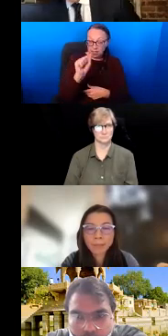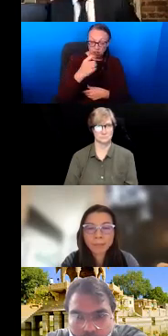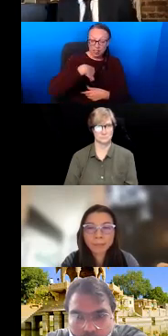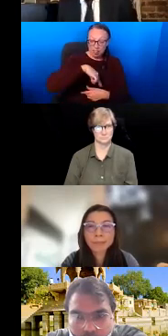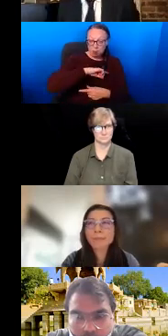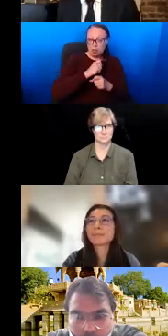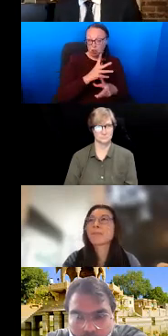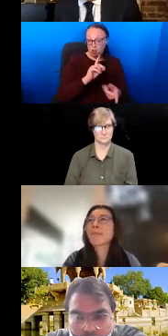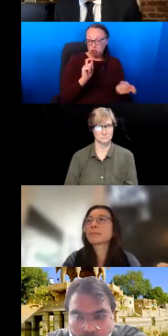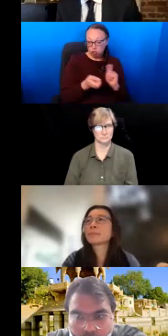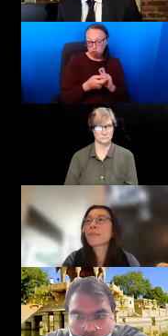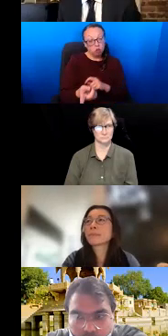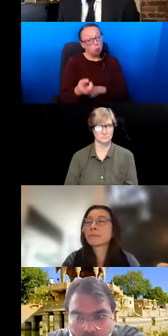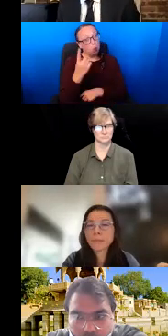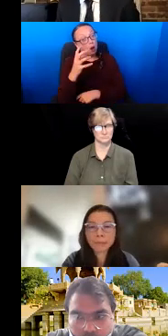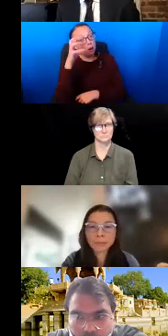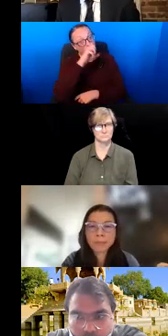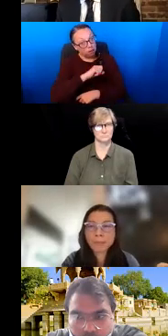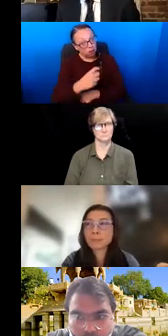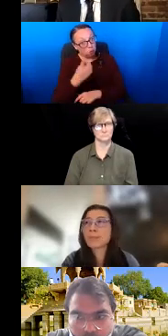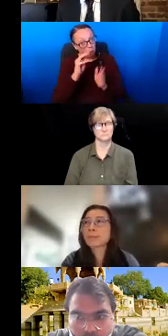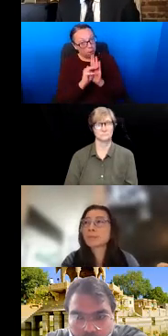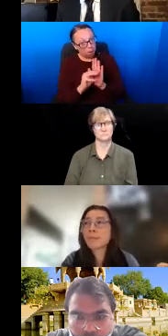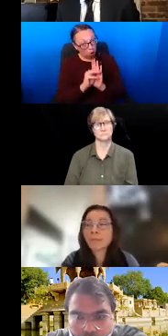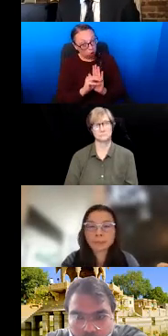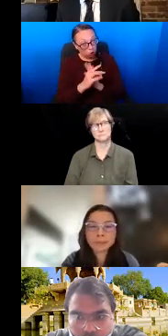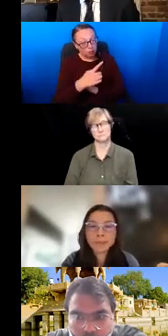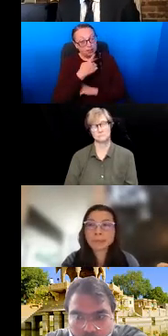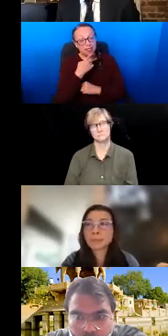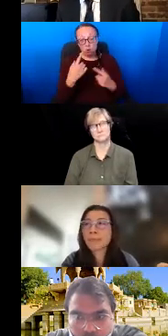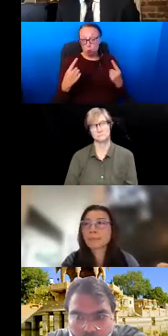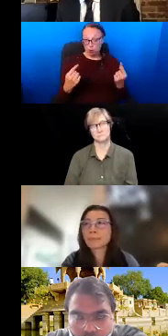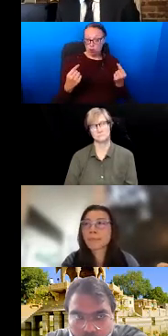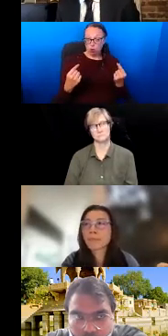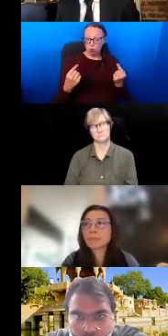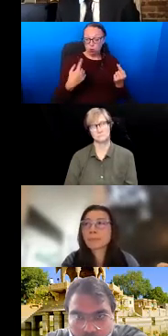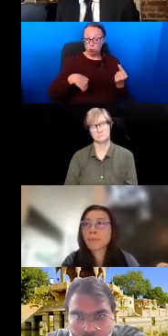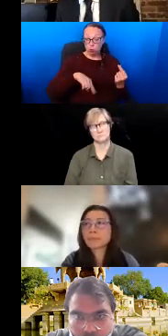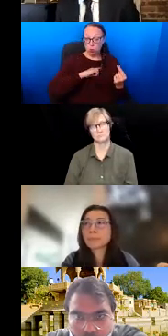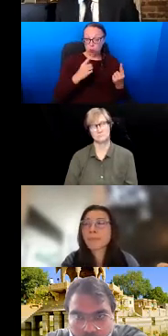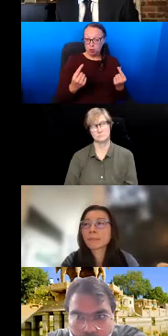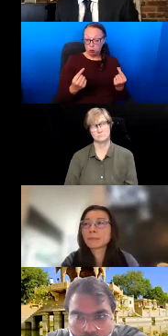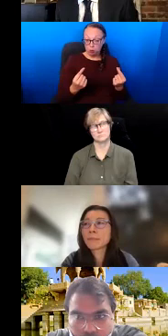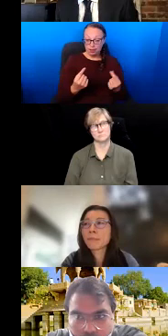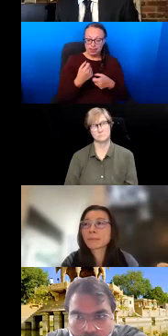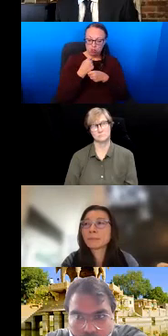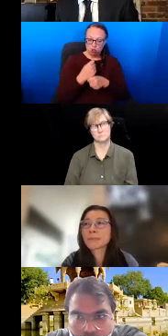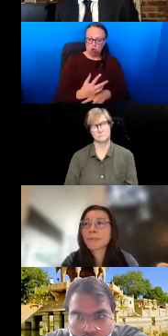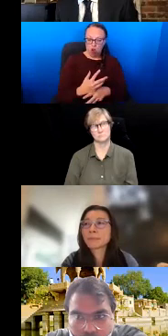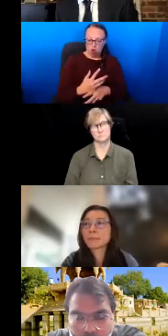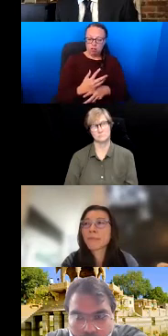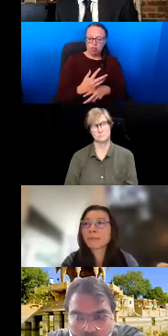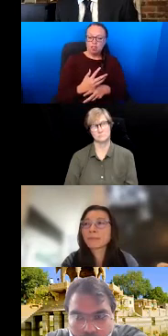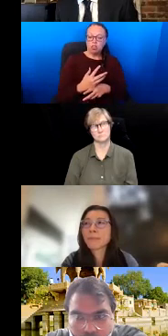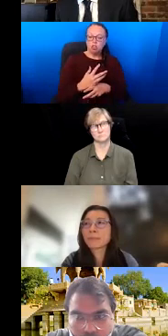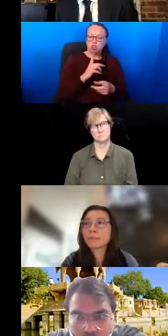One hypothesis, one model is that what we do is create changes in patterns